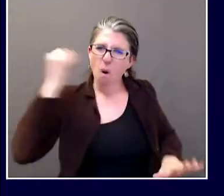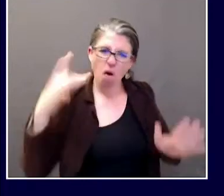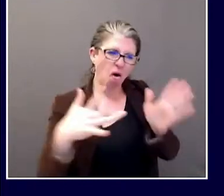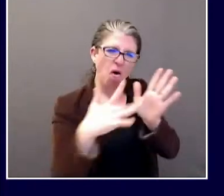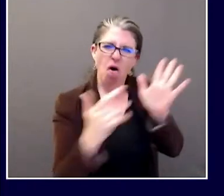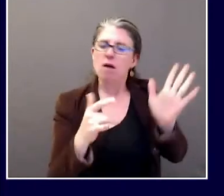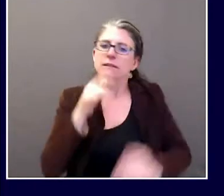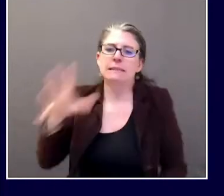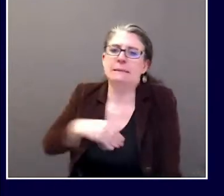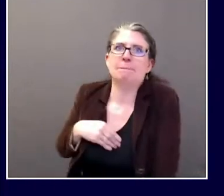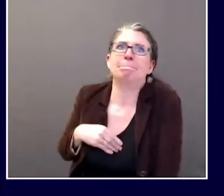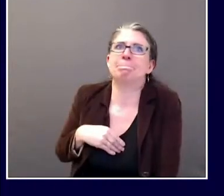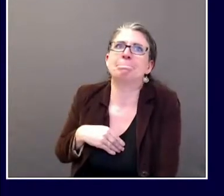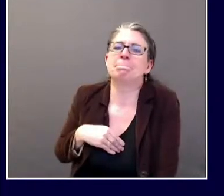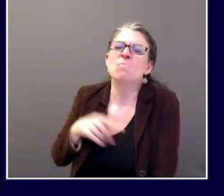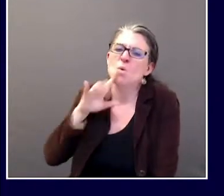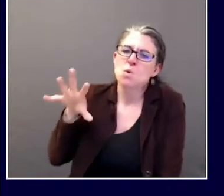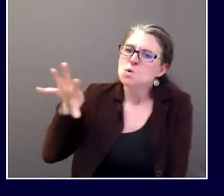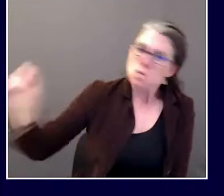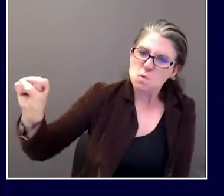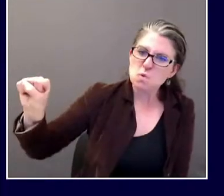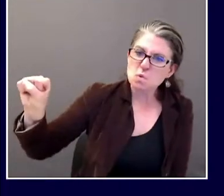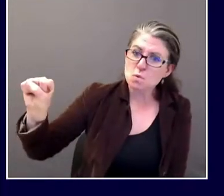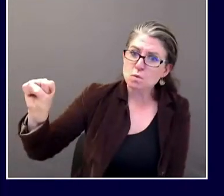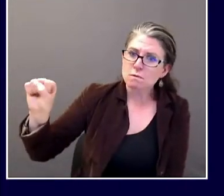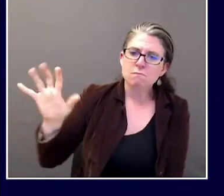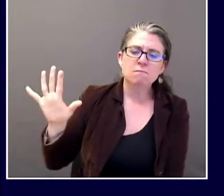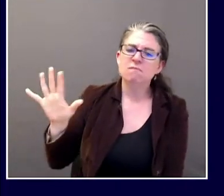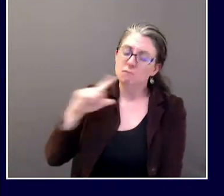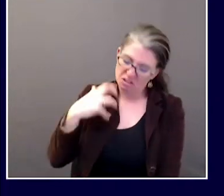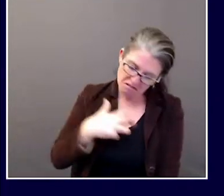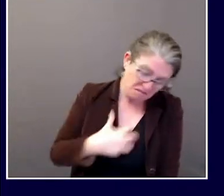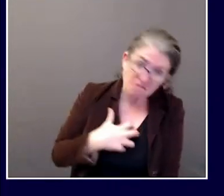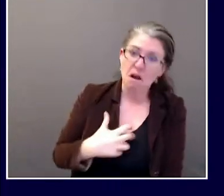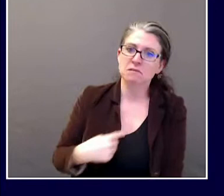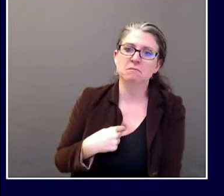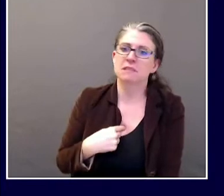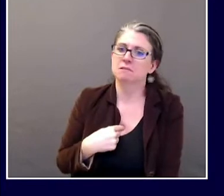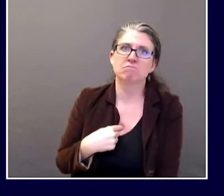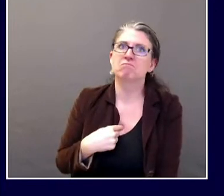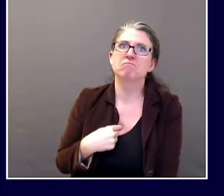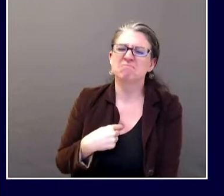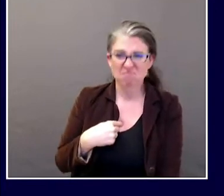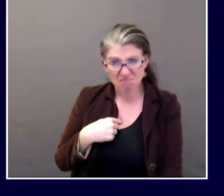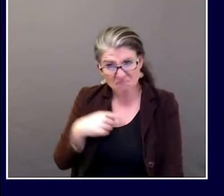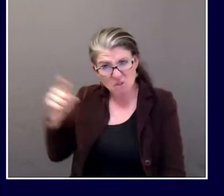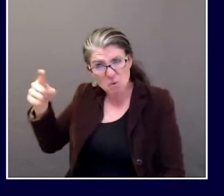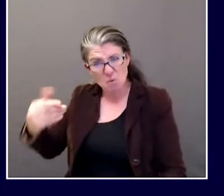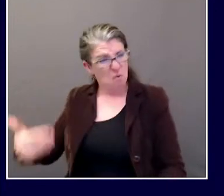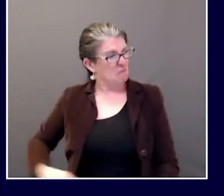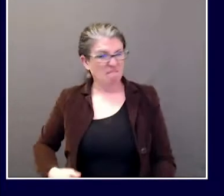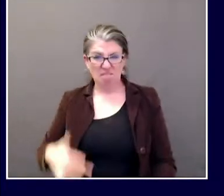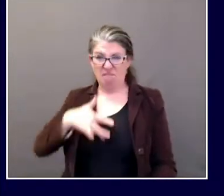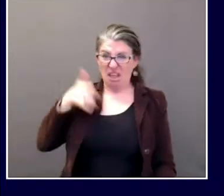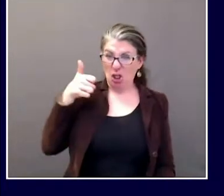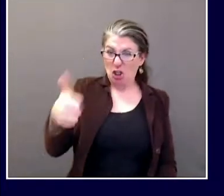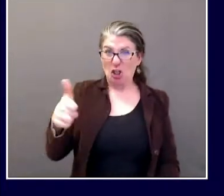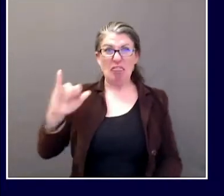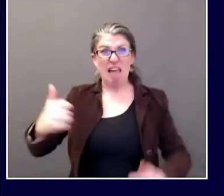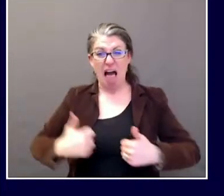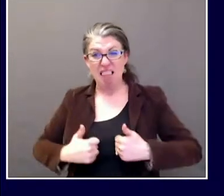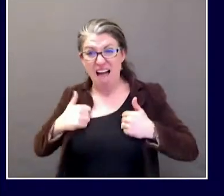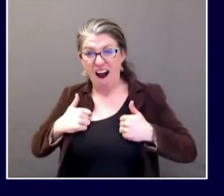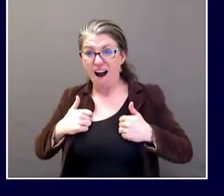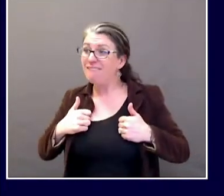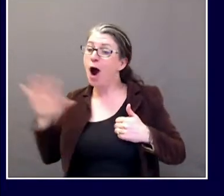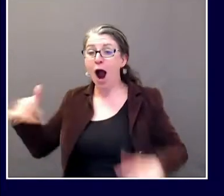I hear stories like that, I just think about if one of those folks called my mom, and my mom would say, "Thank goodness, I can't wait.